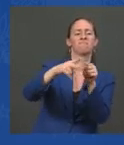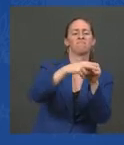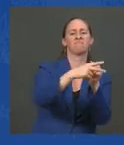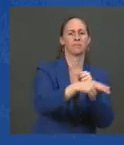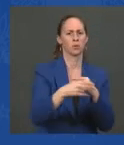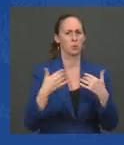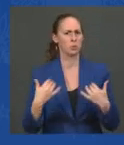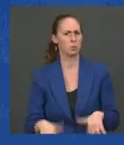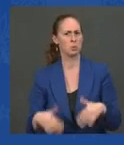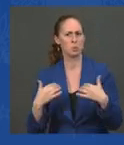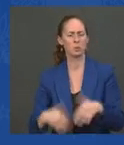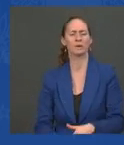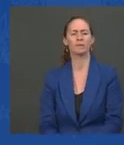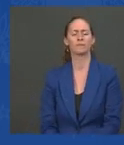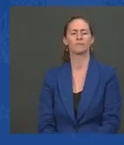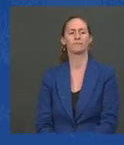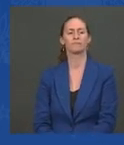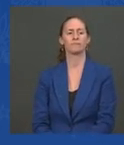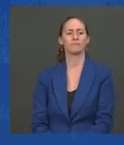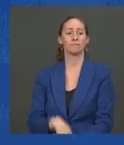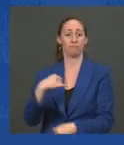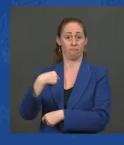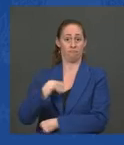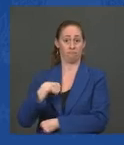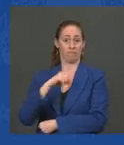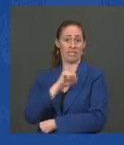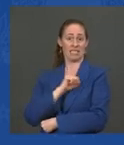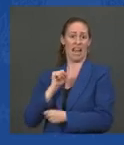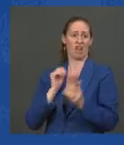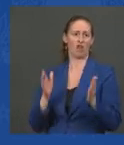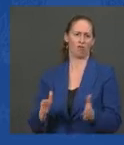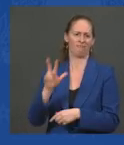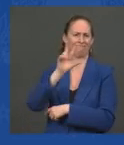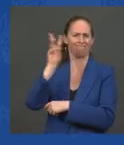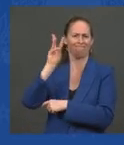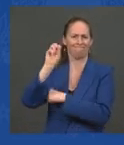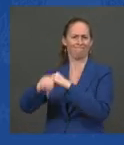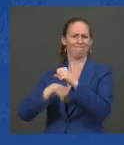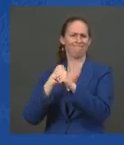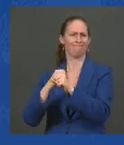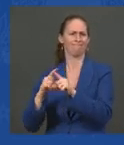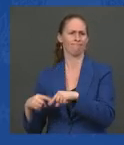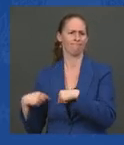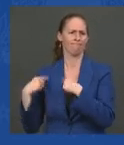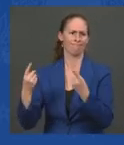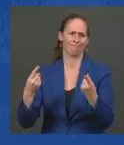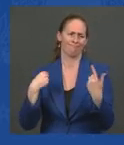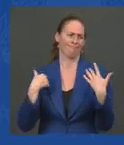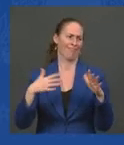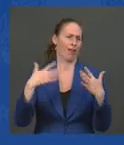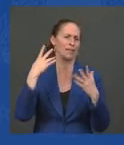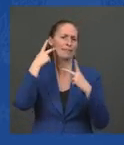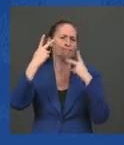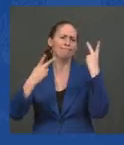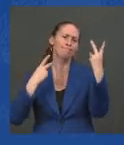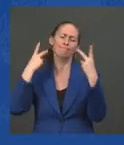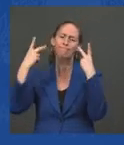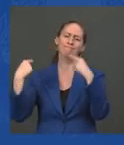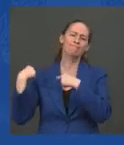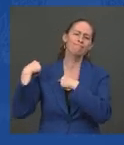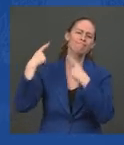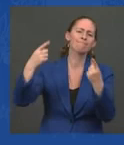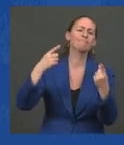have been as a senator my whole 36-year career involved in, I've worked with a lot of folks out here in civil rights issues. I thought,